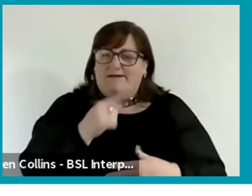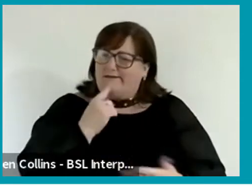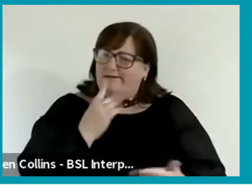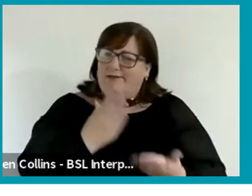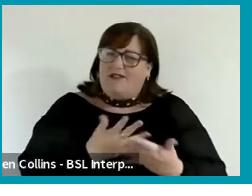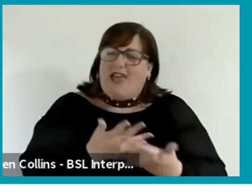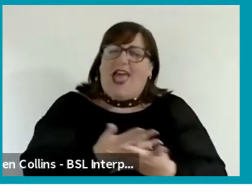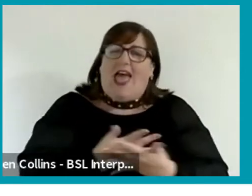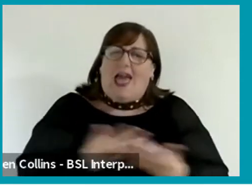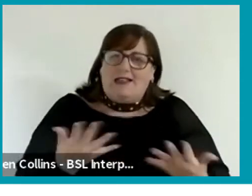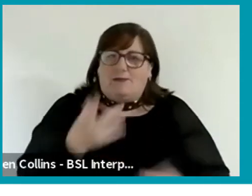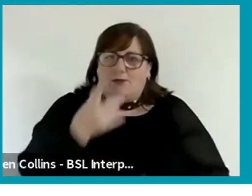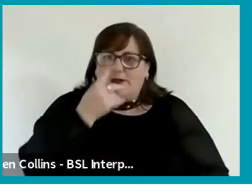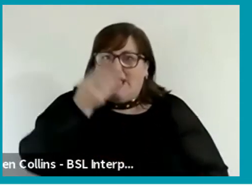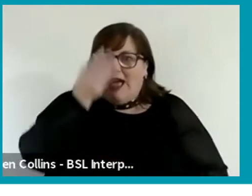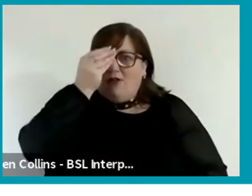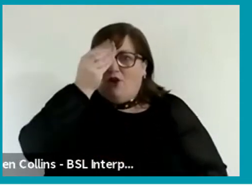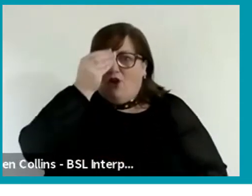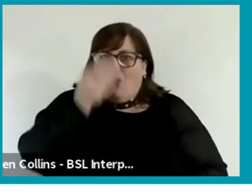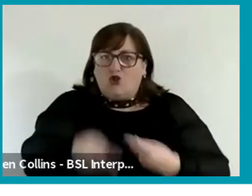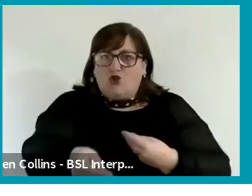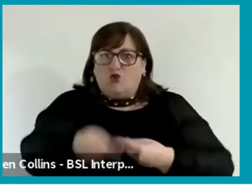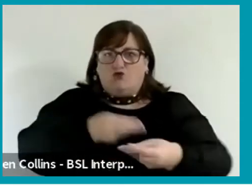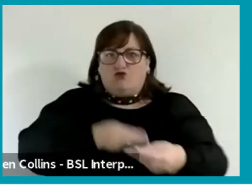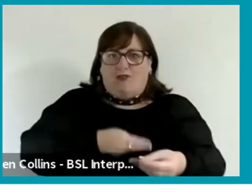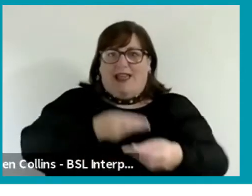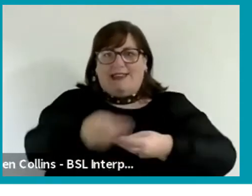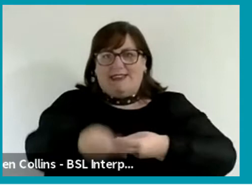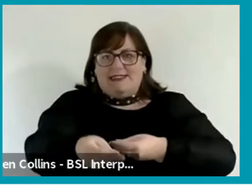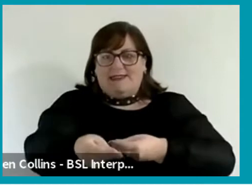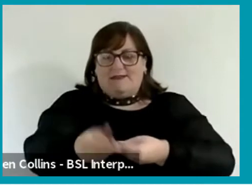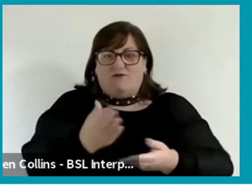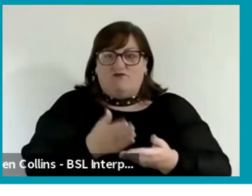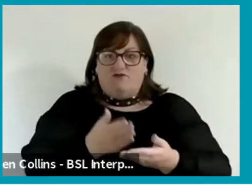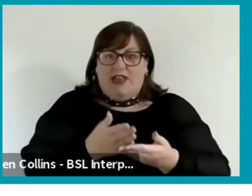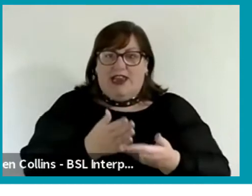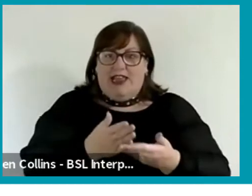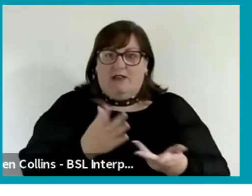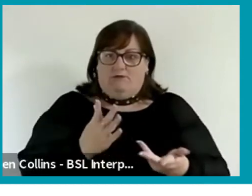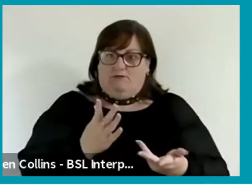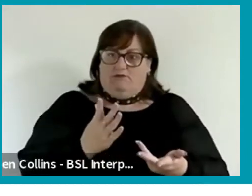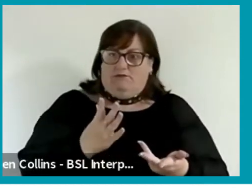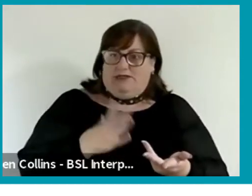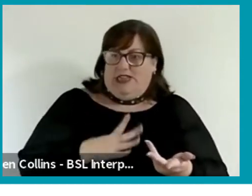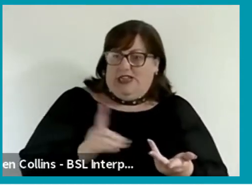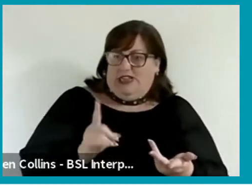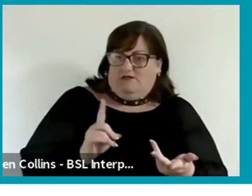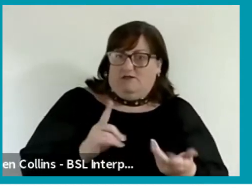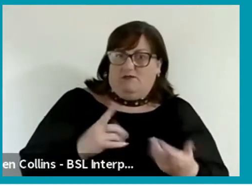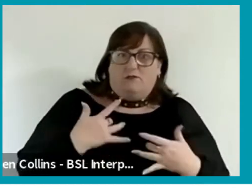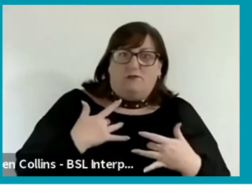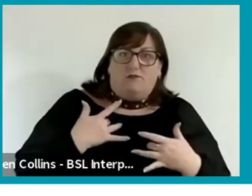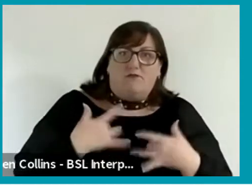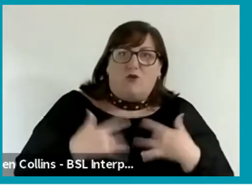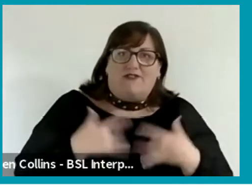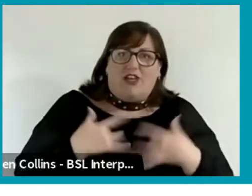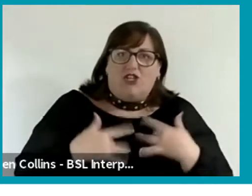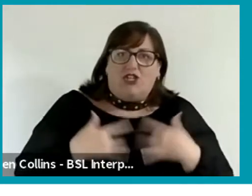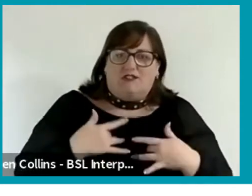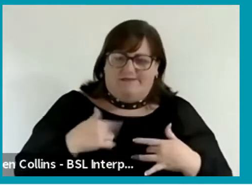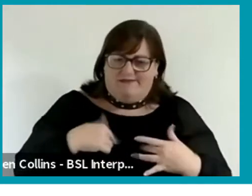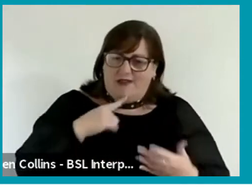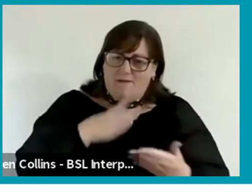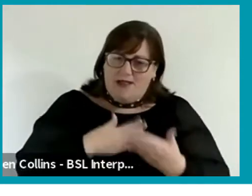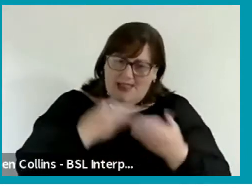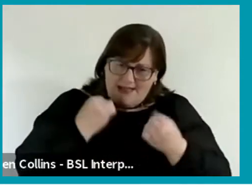the difference is for success is the drive and the motivation to get there. But we know we can train anyone to do that. So we're trying to find those that are